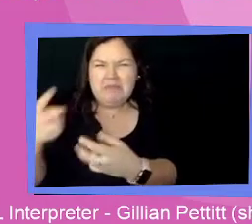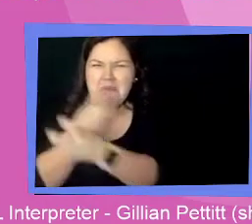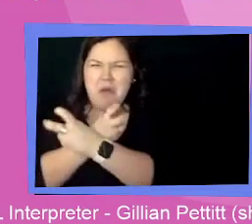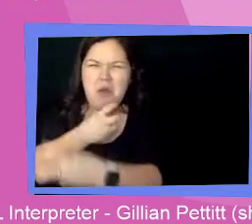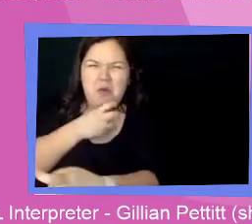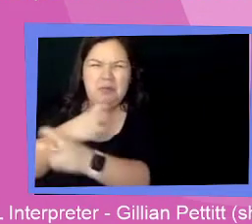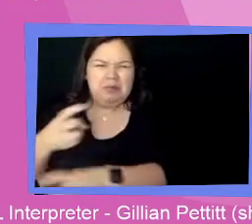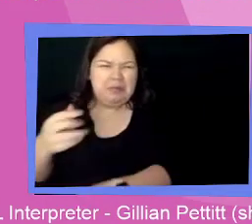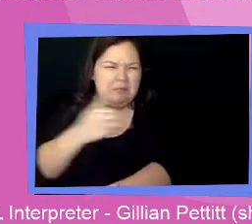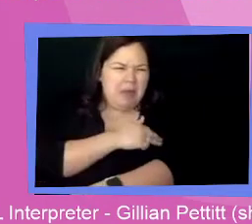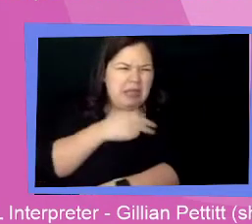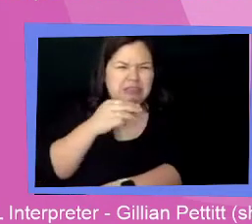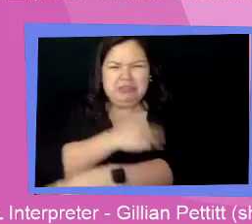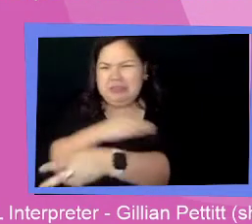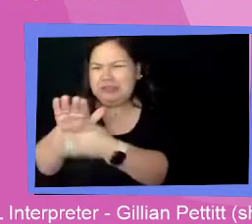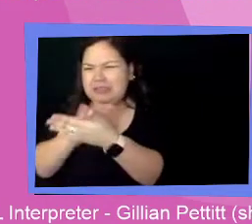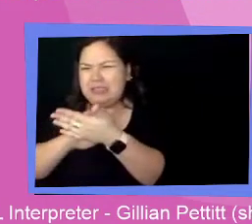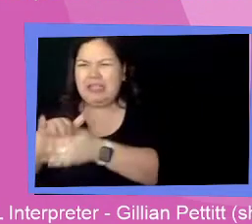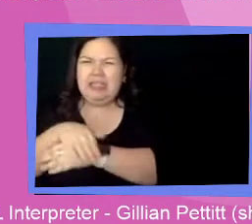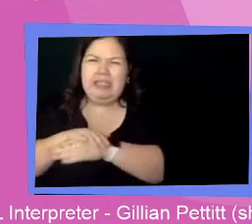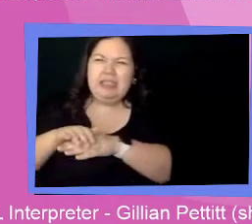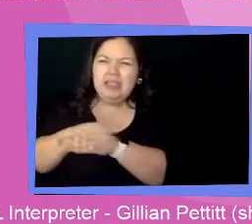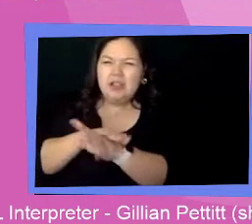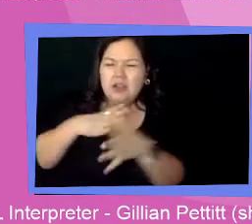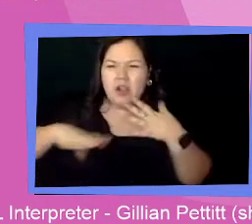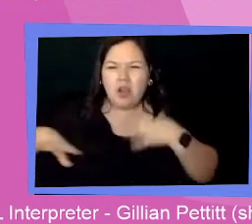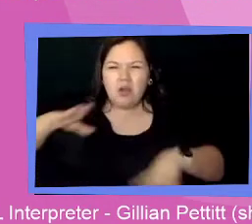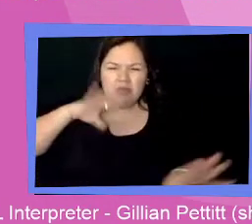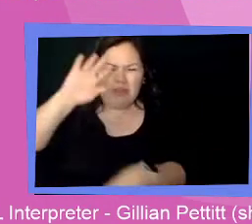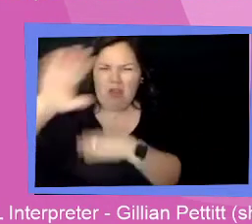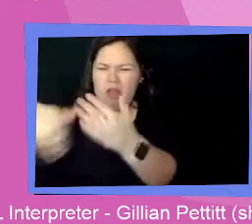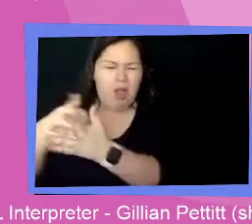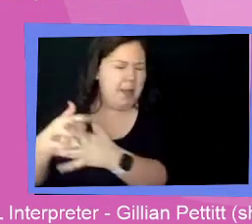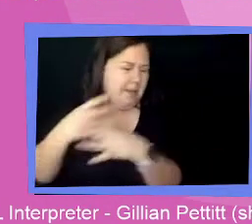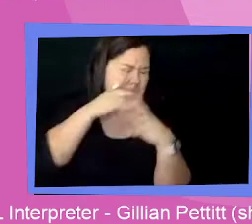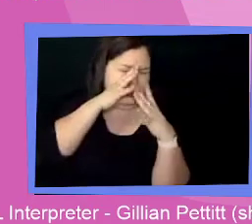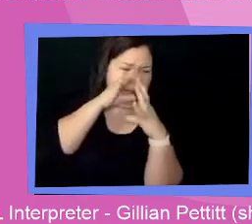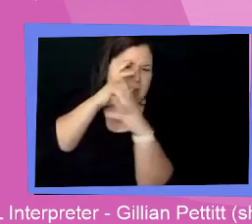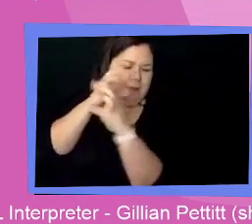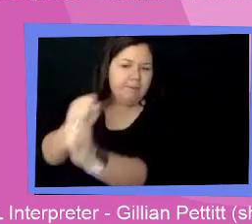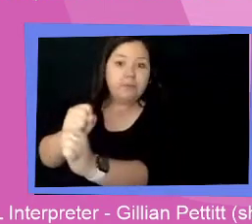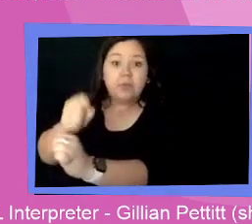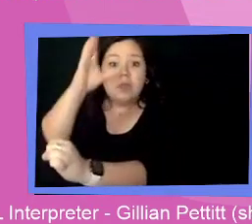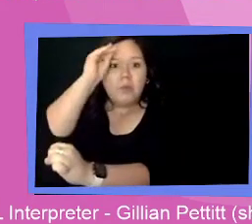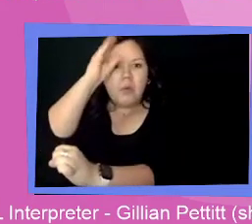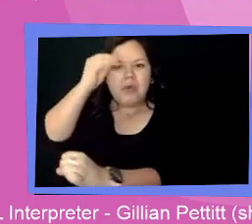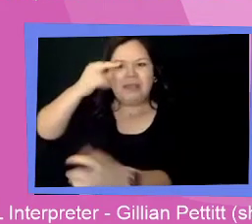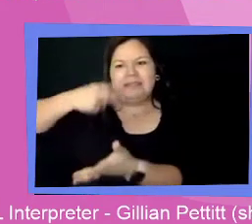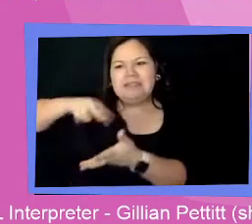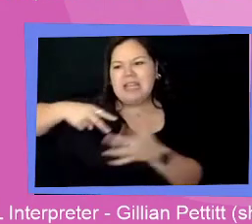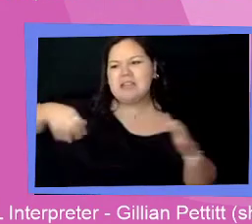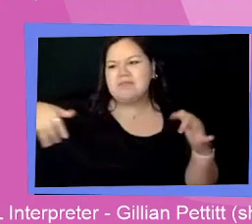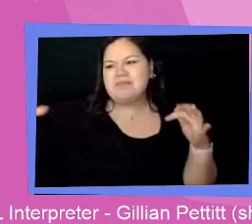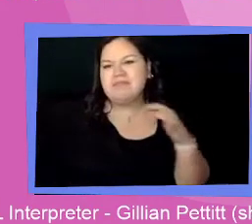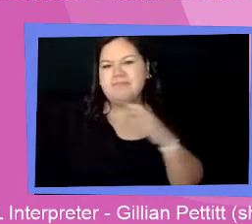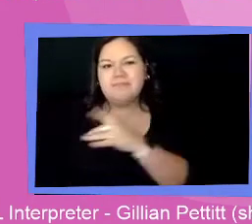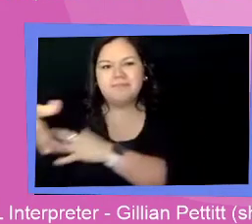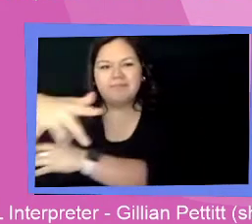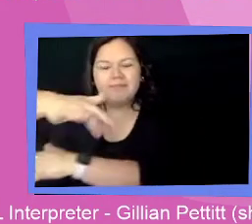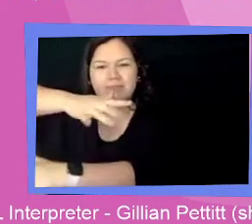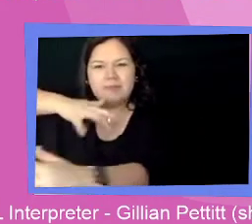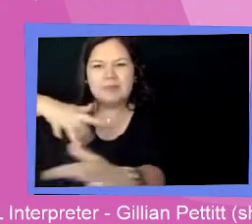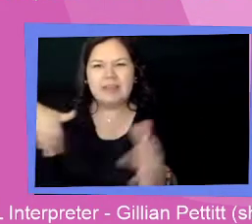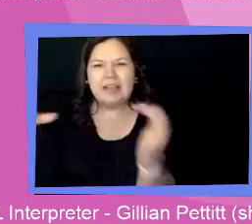and skin and clothes, pointing at me. The boys dance around him like wolves circling prey.